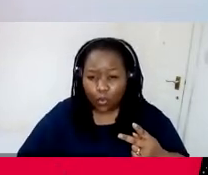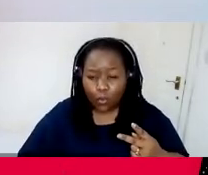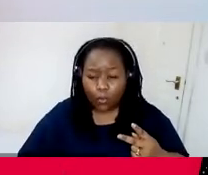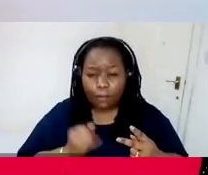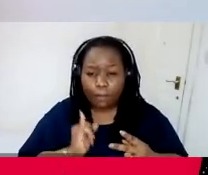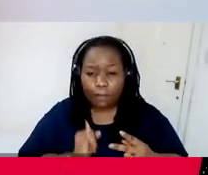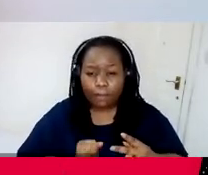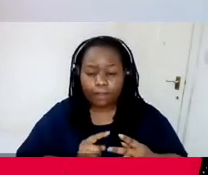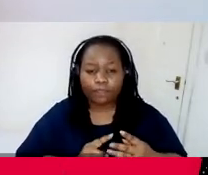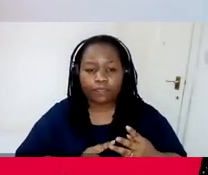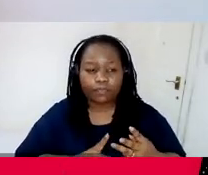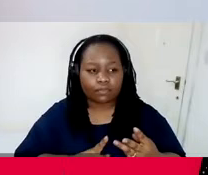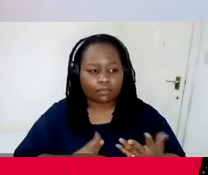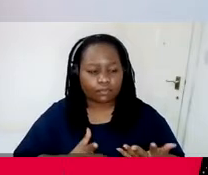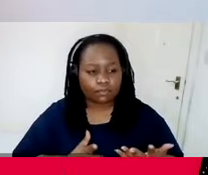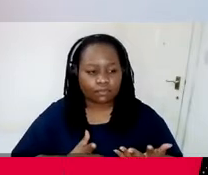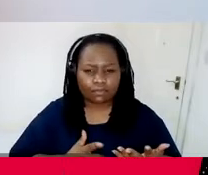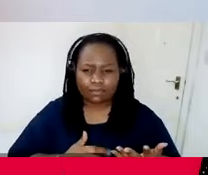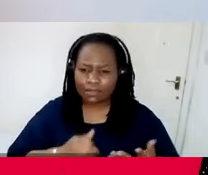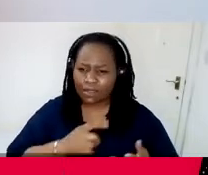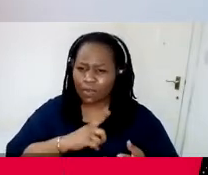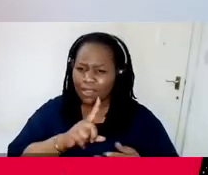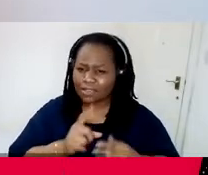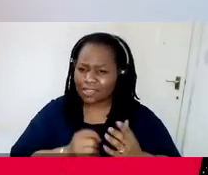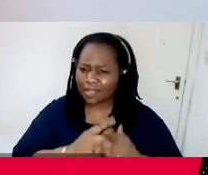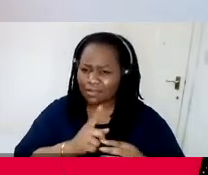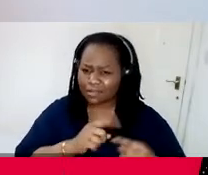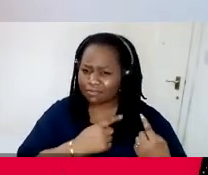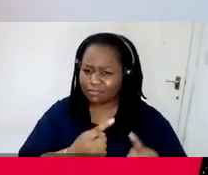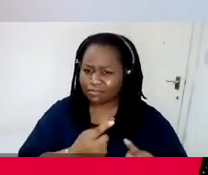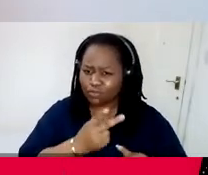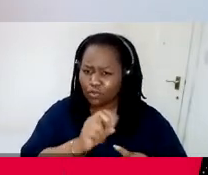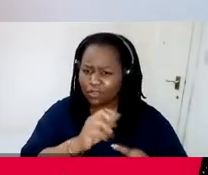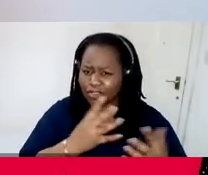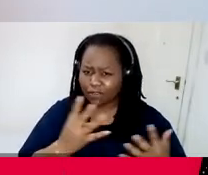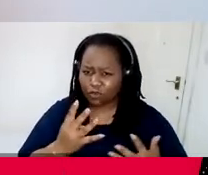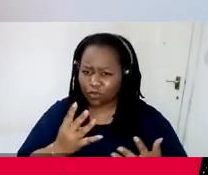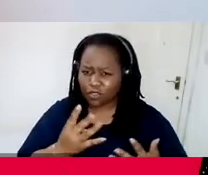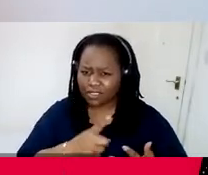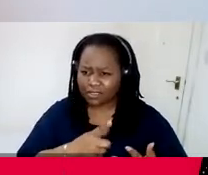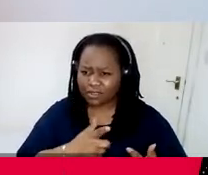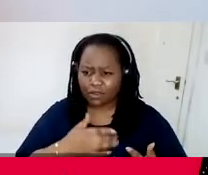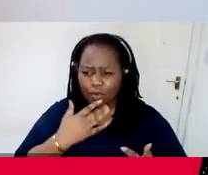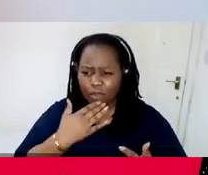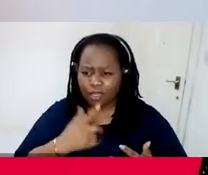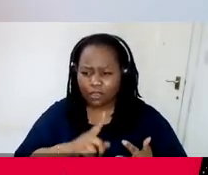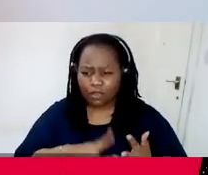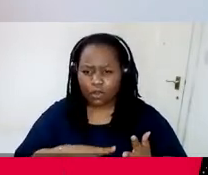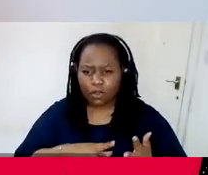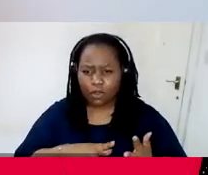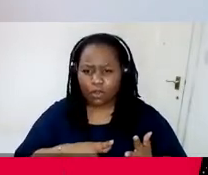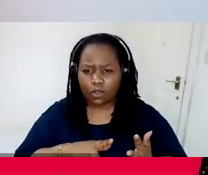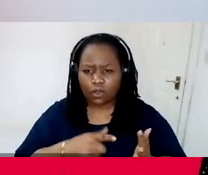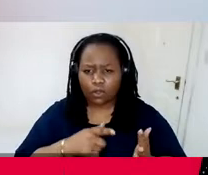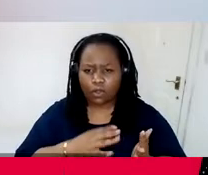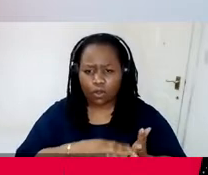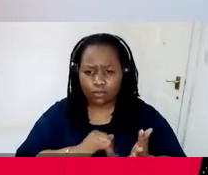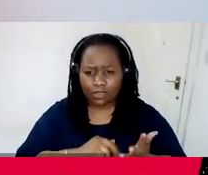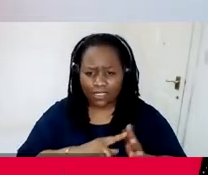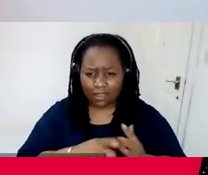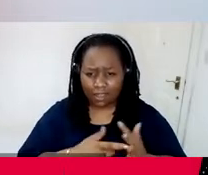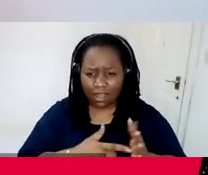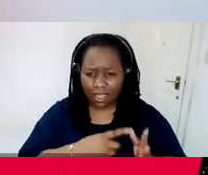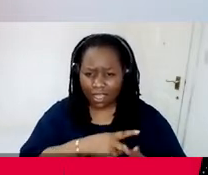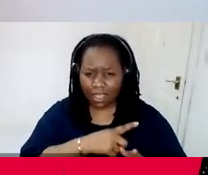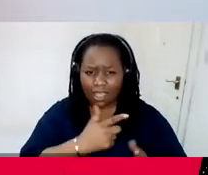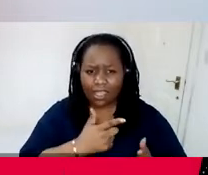And why is this happening since 2014 when Ansar Allah and military units loyal